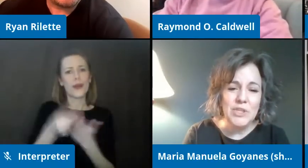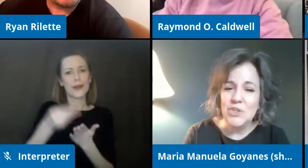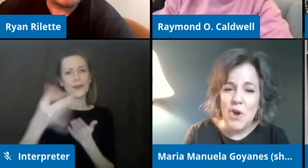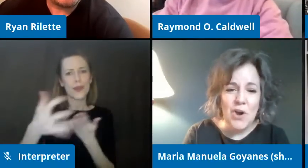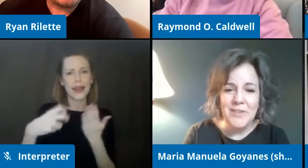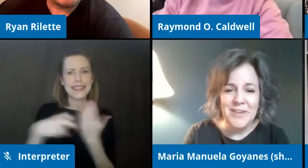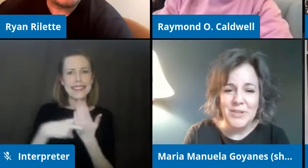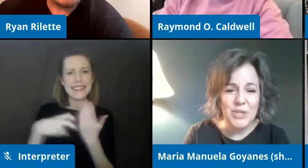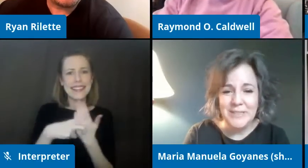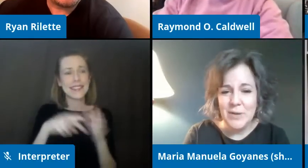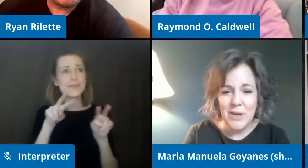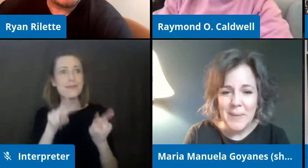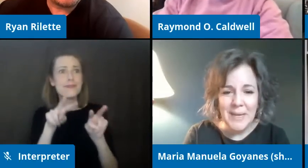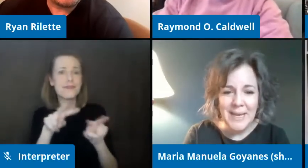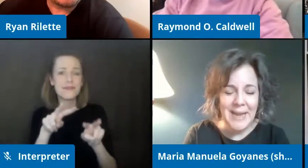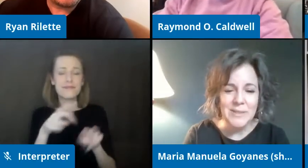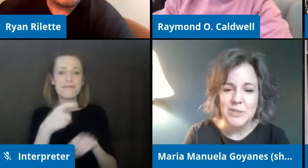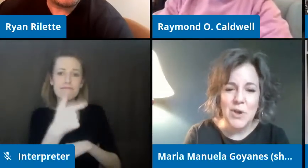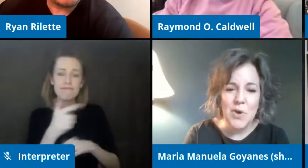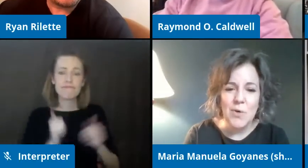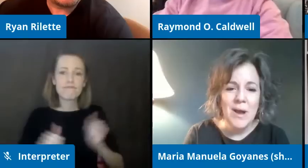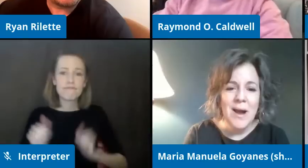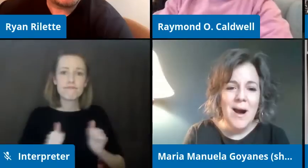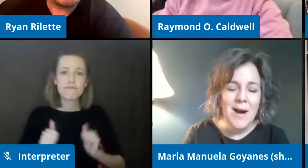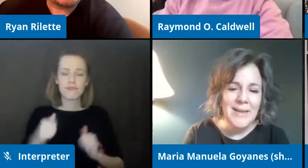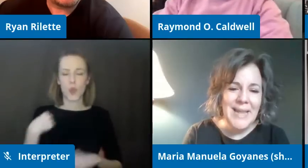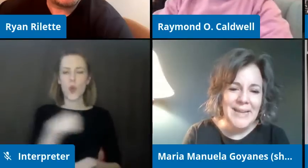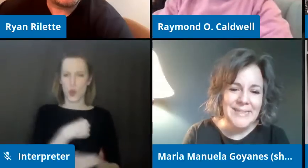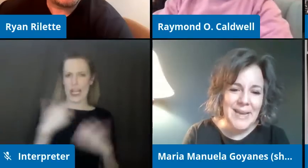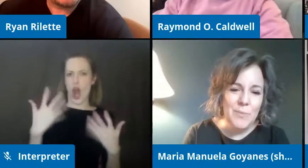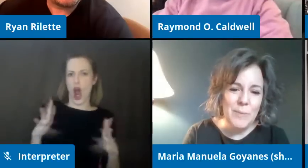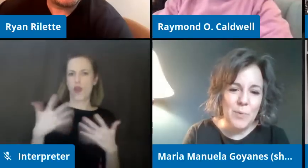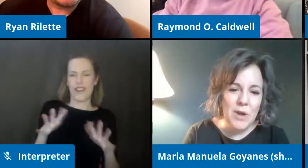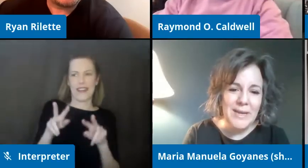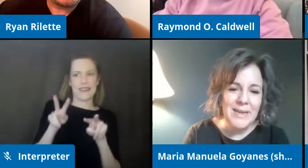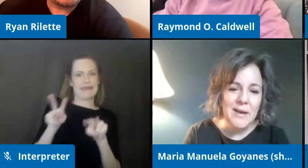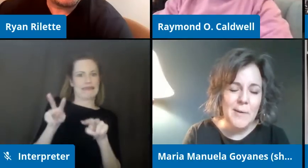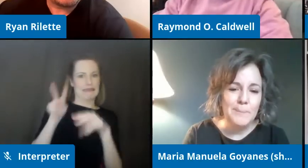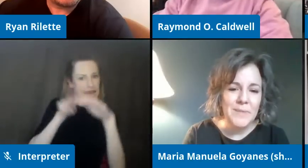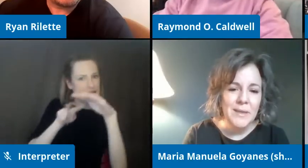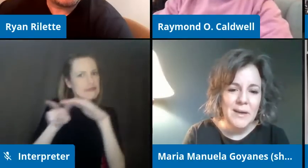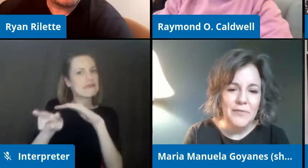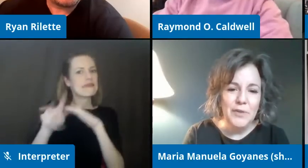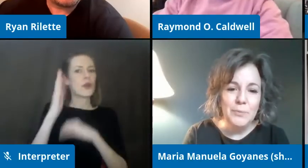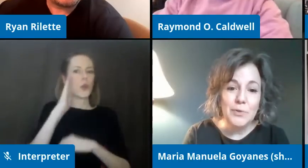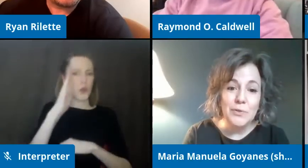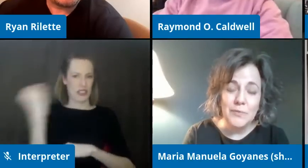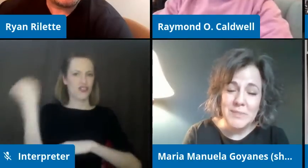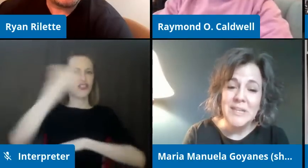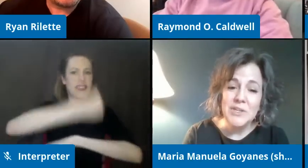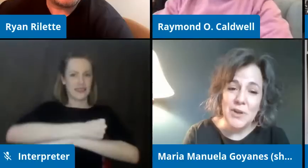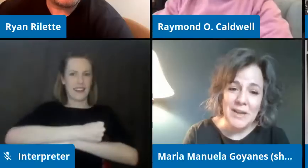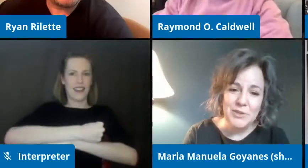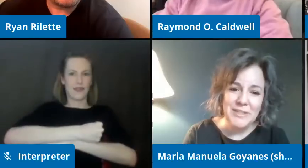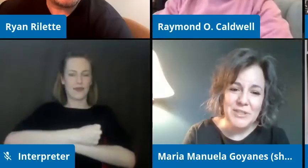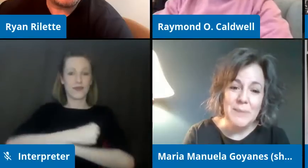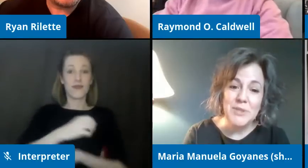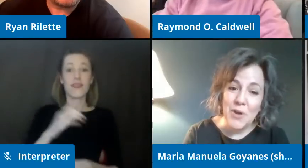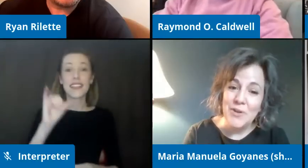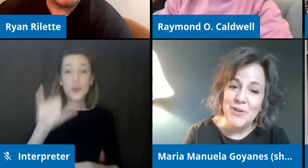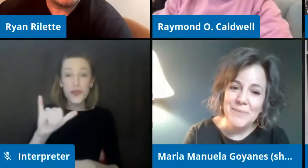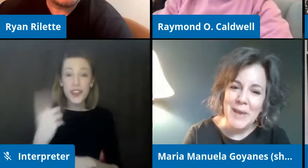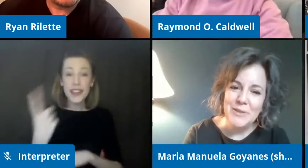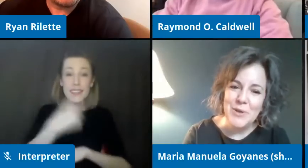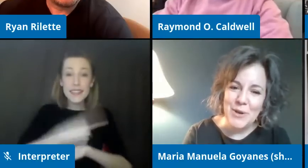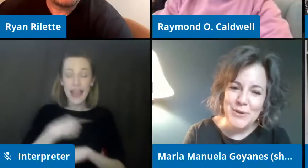we saw the shutdown coming. And so on that day, we brought in a film crew from Signature, actually,